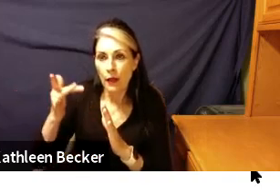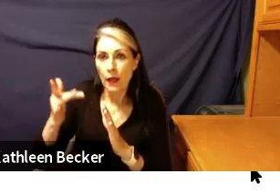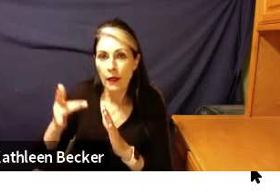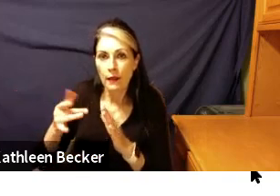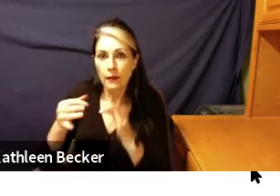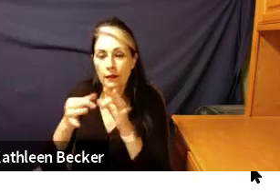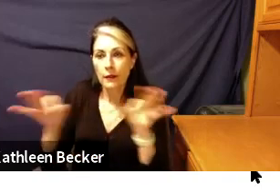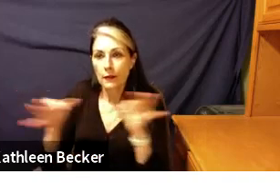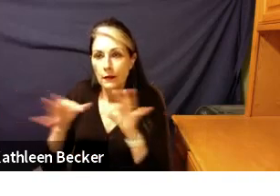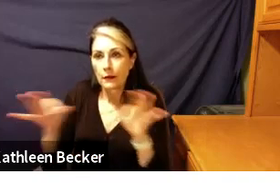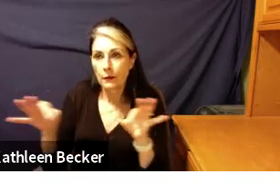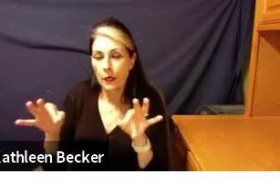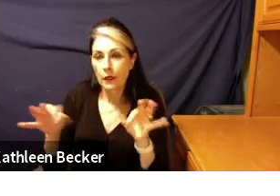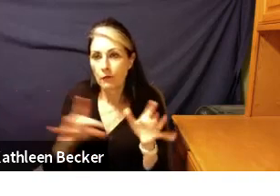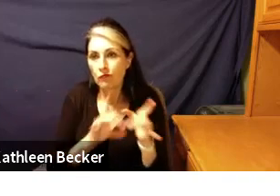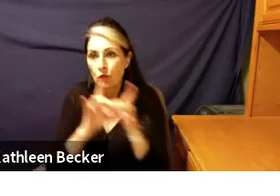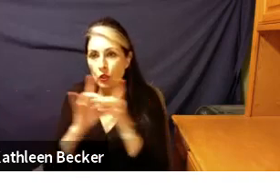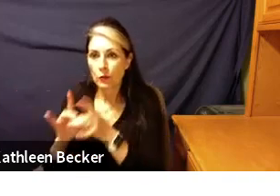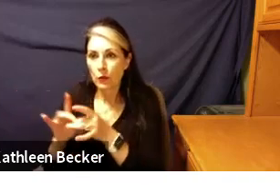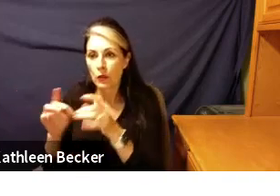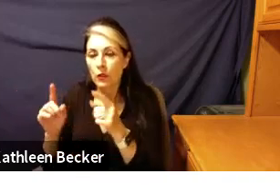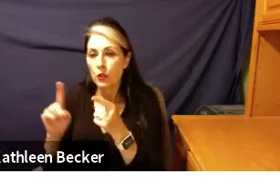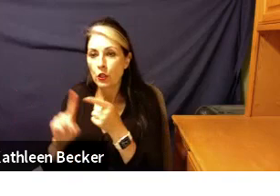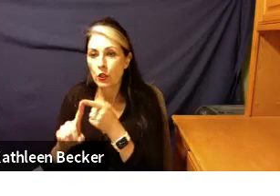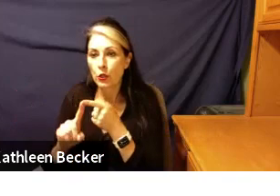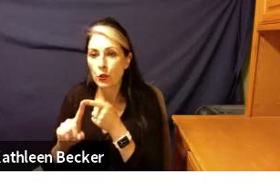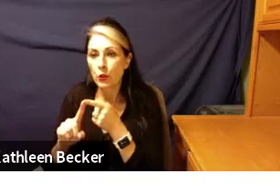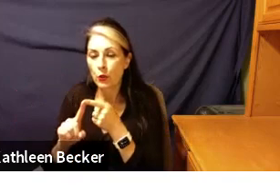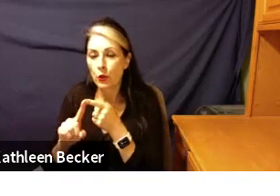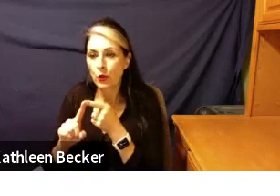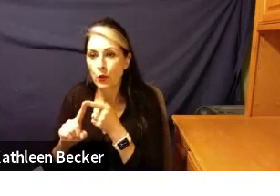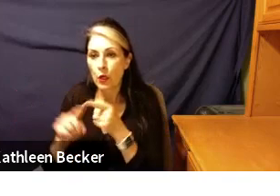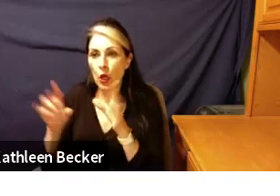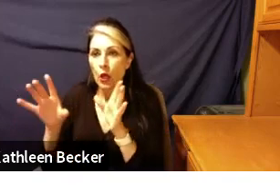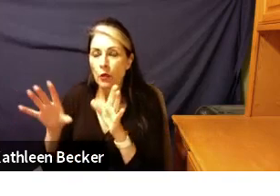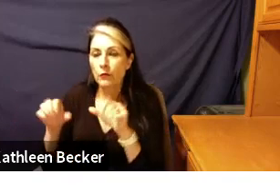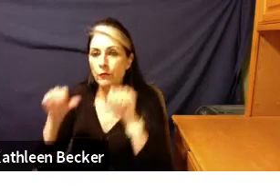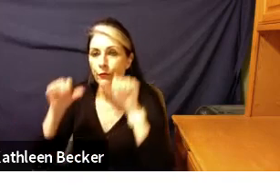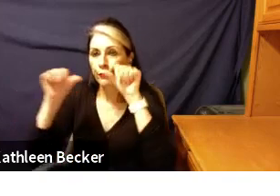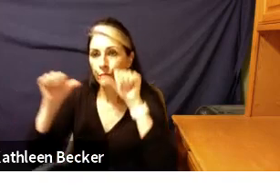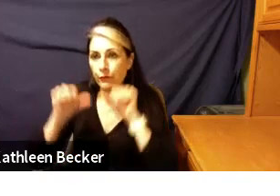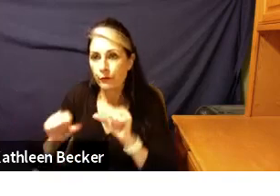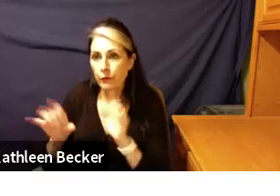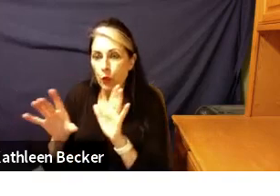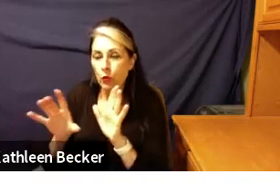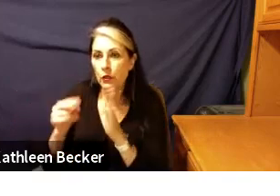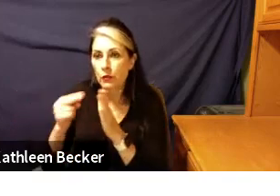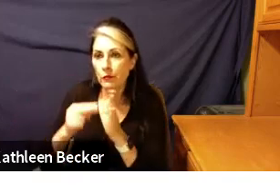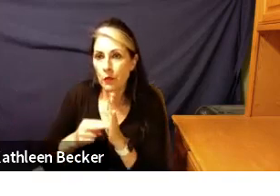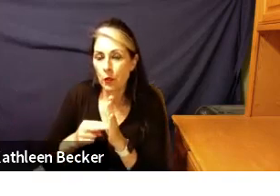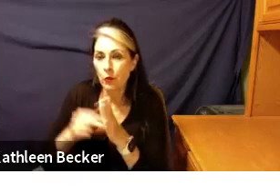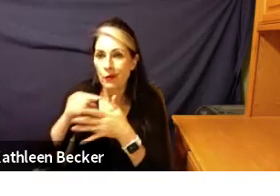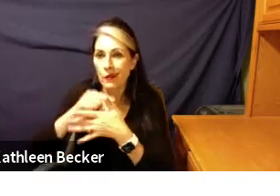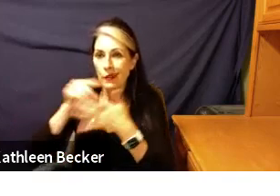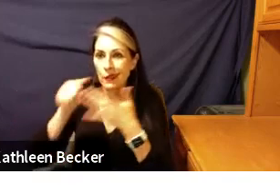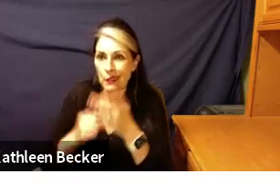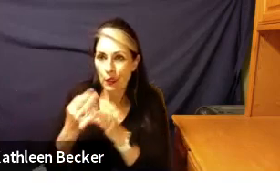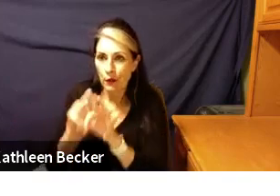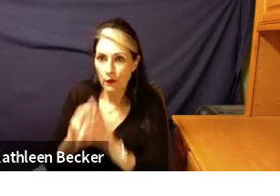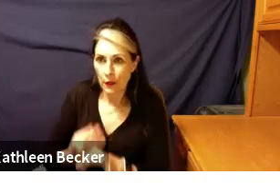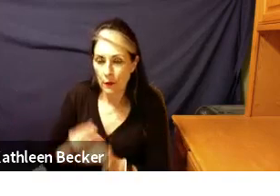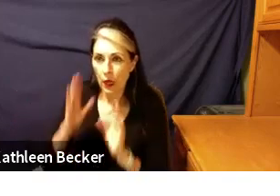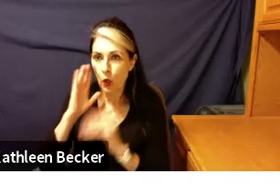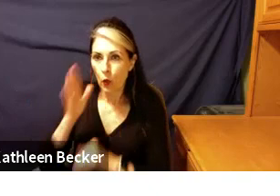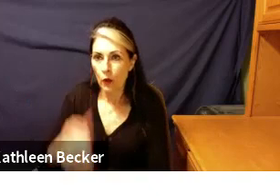sentences corresponds to a post-it note that gives detailed feedback.